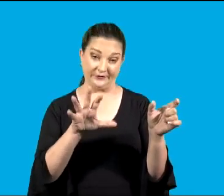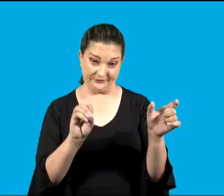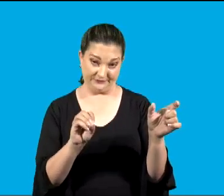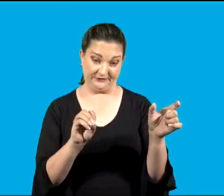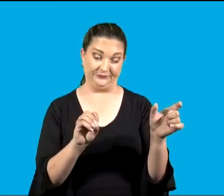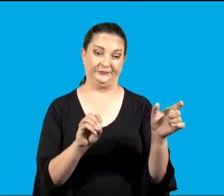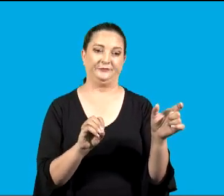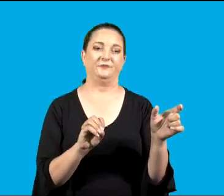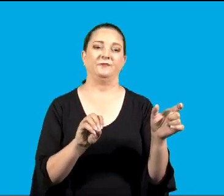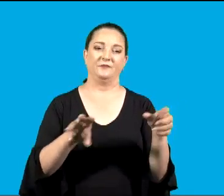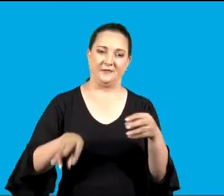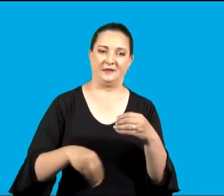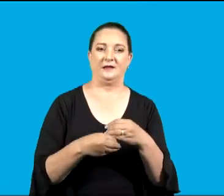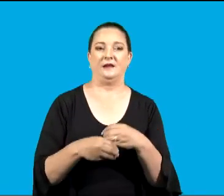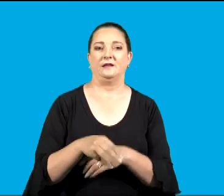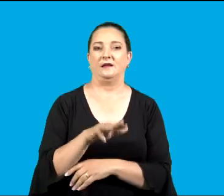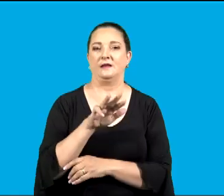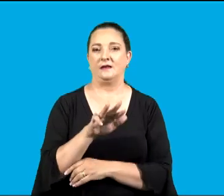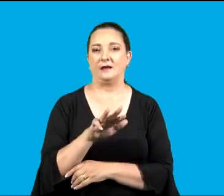22,750. And then I add